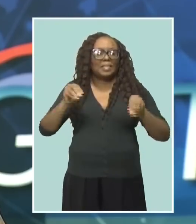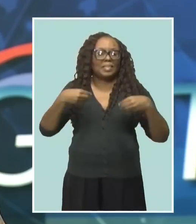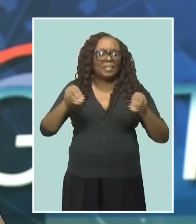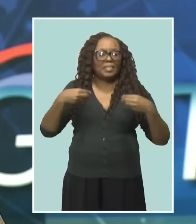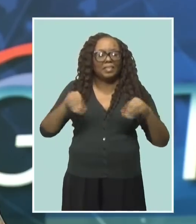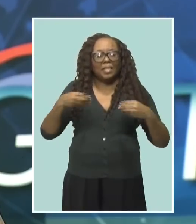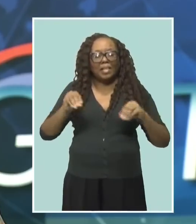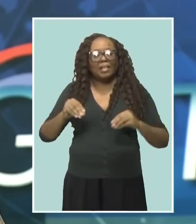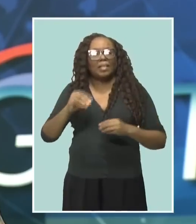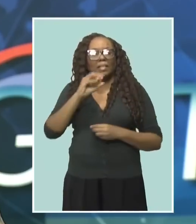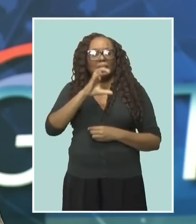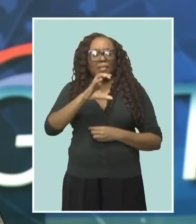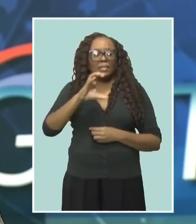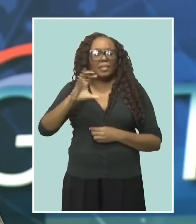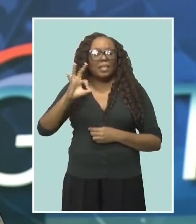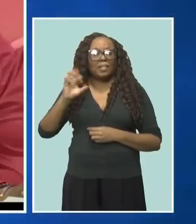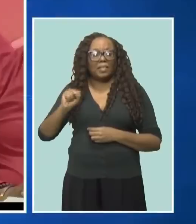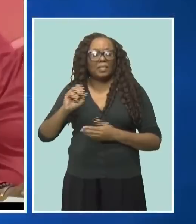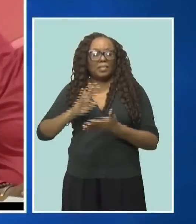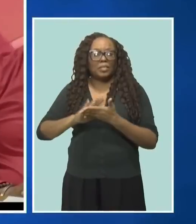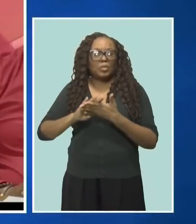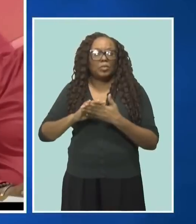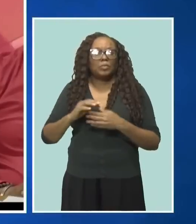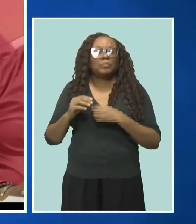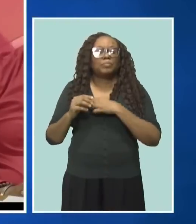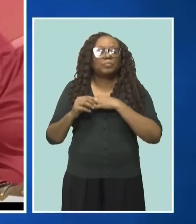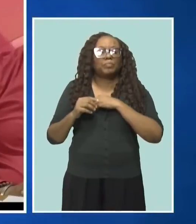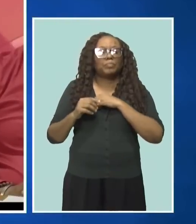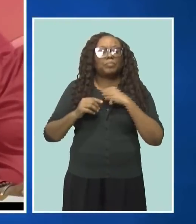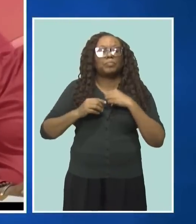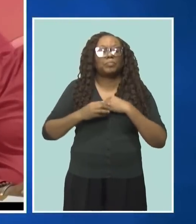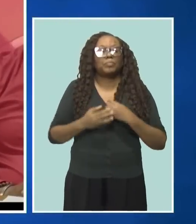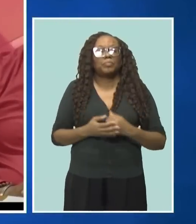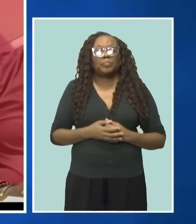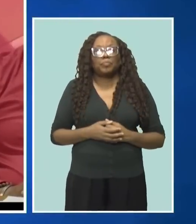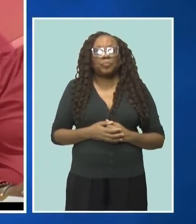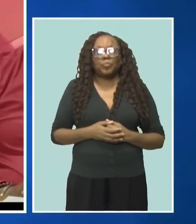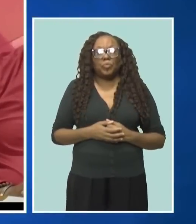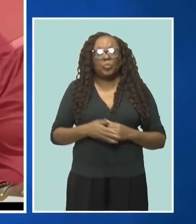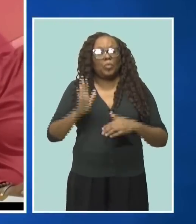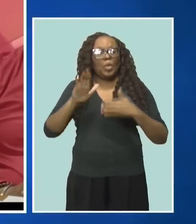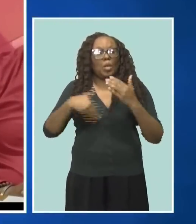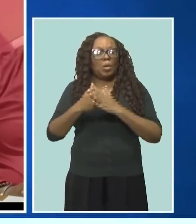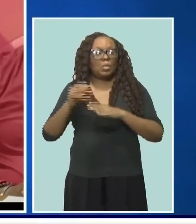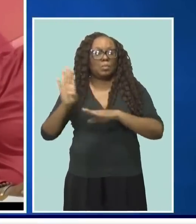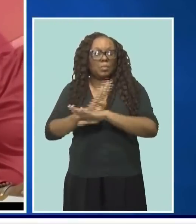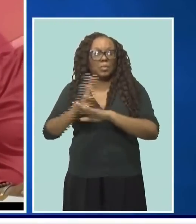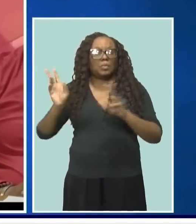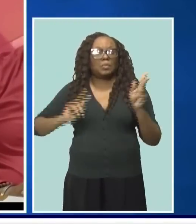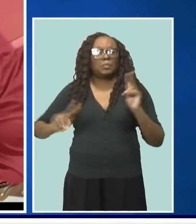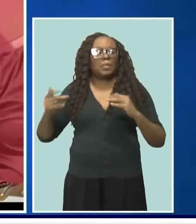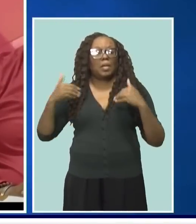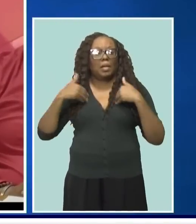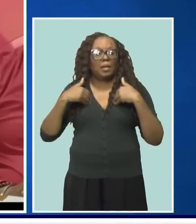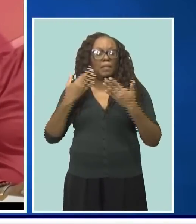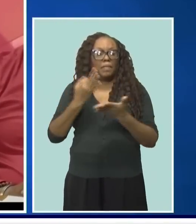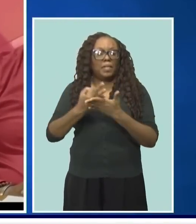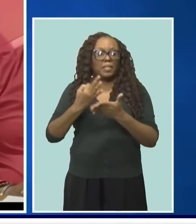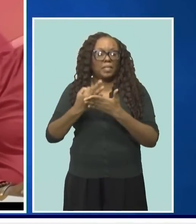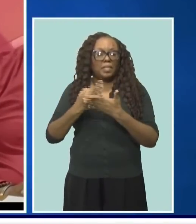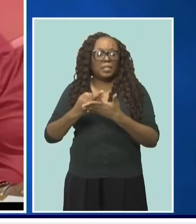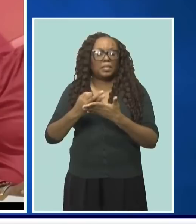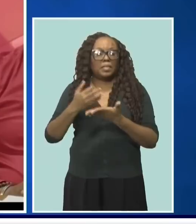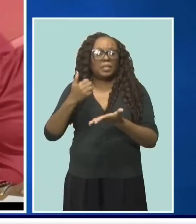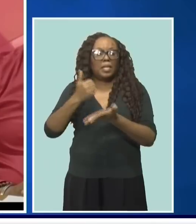the Foundation School. These business owners have received financial assistance from the Trust